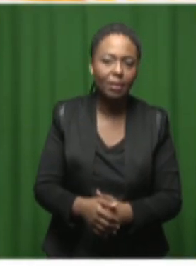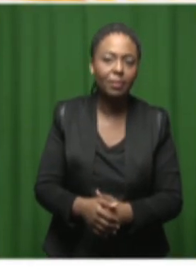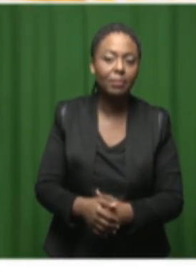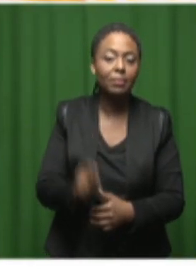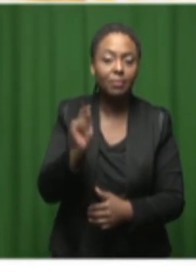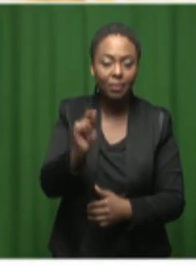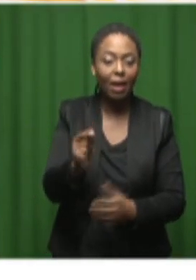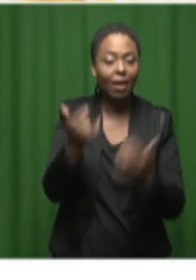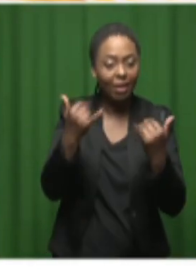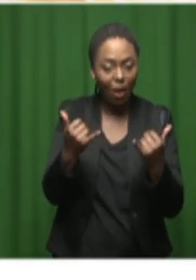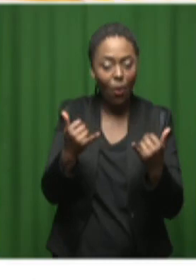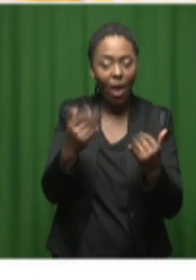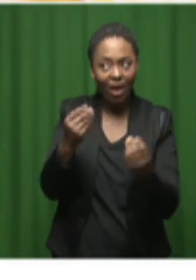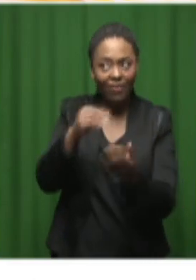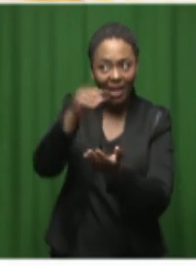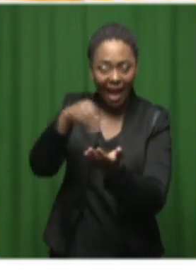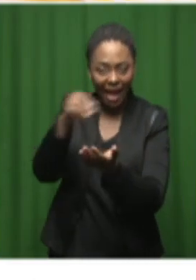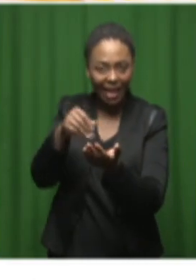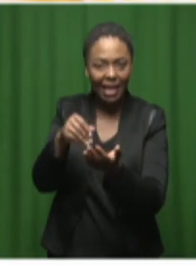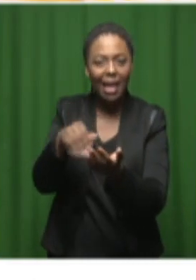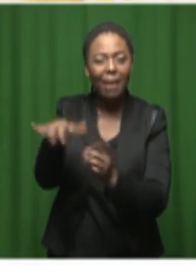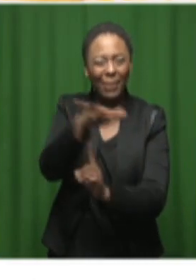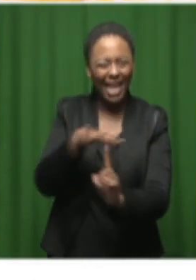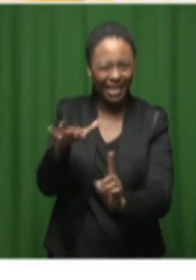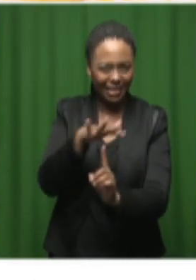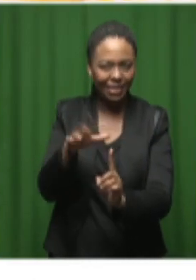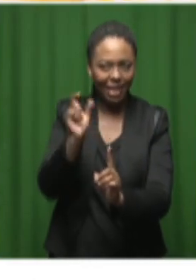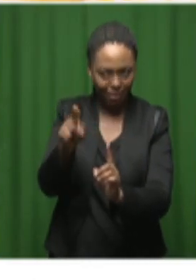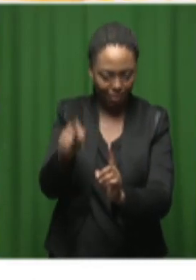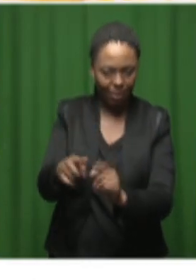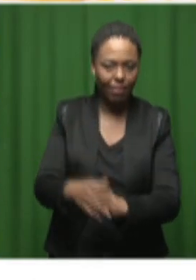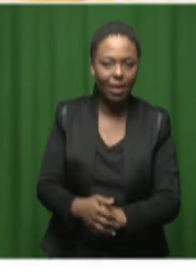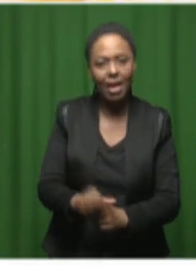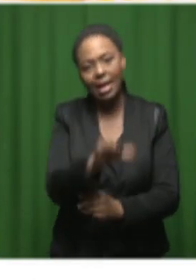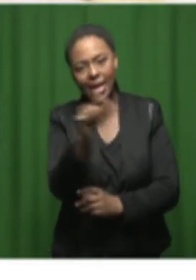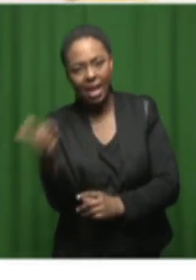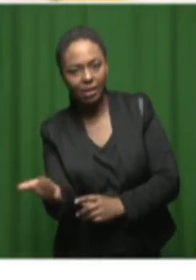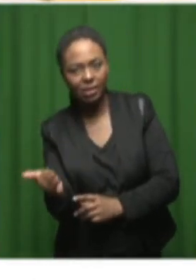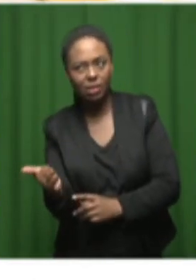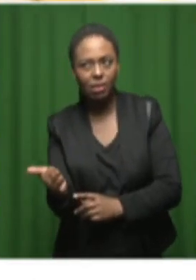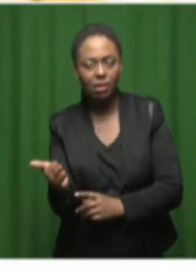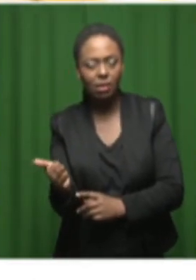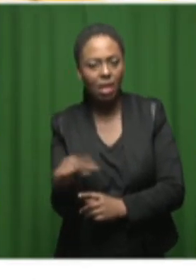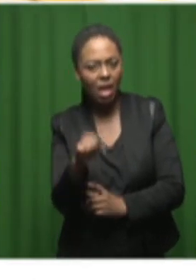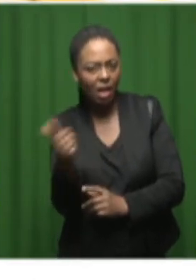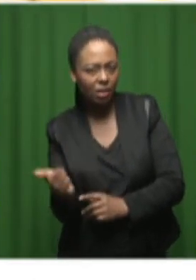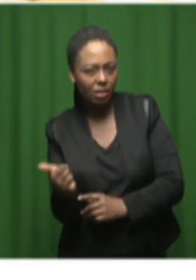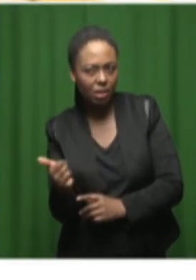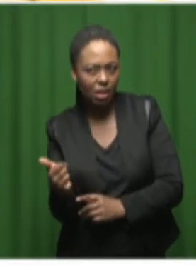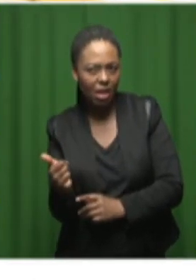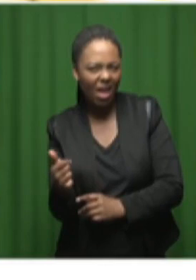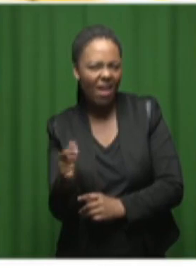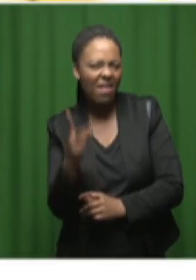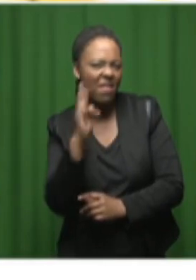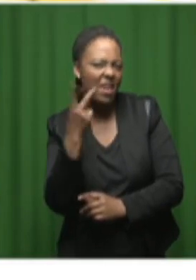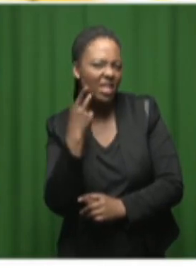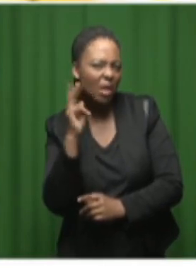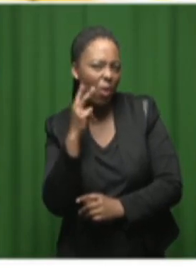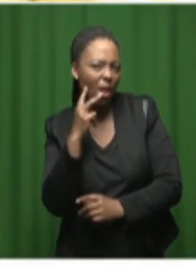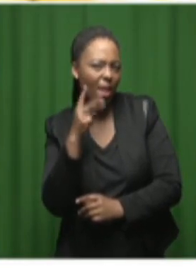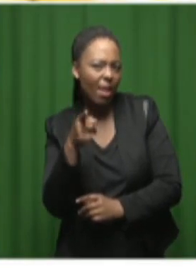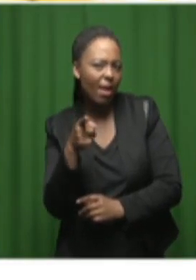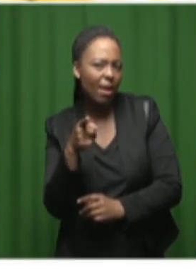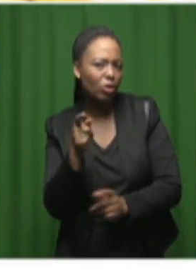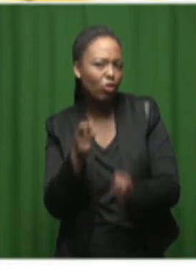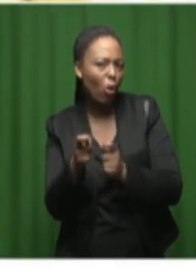of like curry paste. So that's where I normally go to. It's next door to the the veggie marketplace. So if